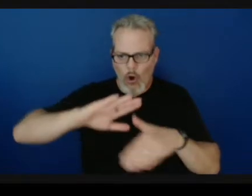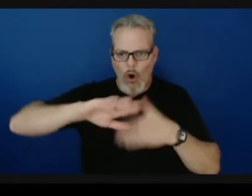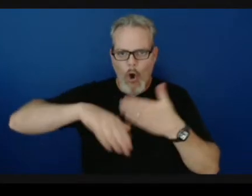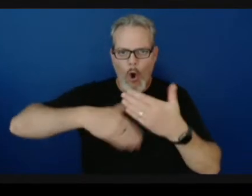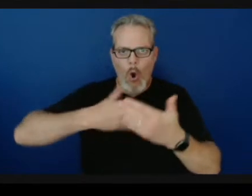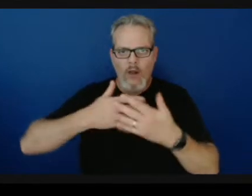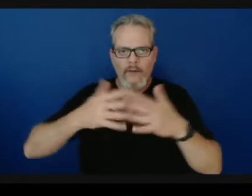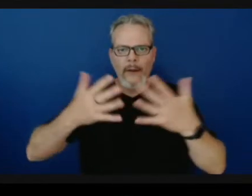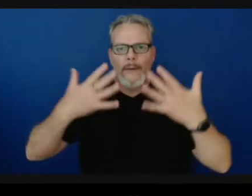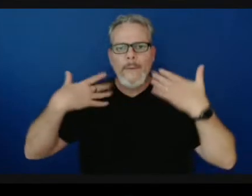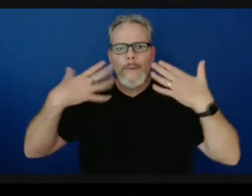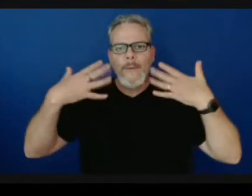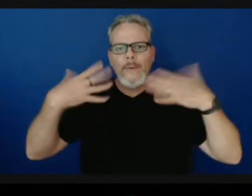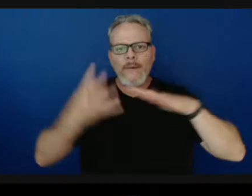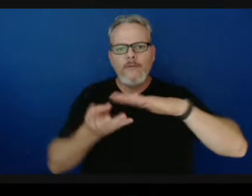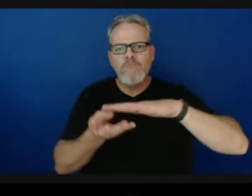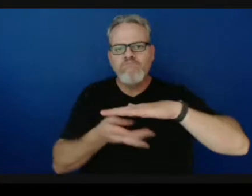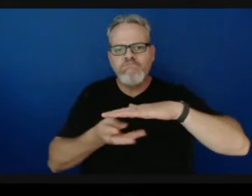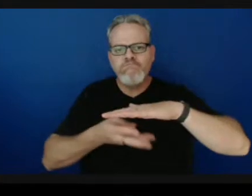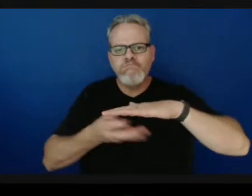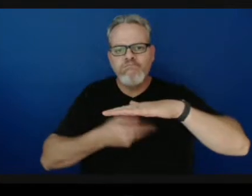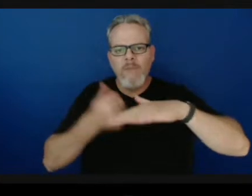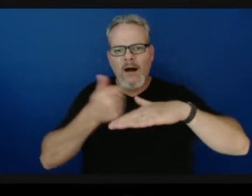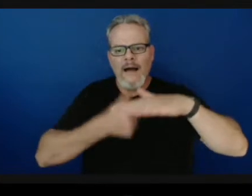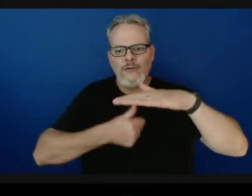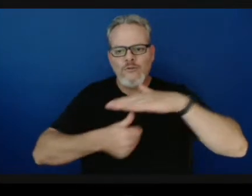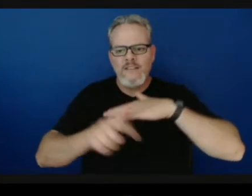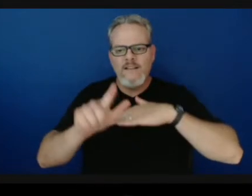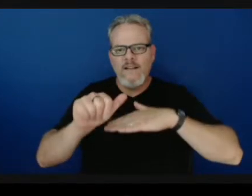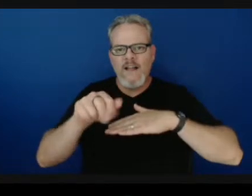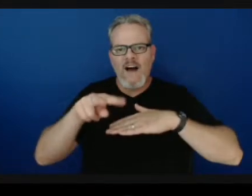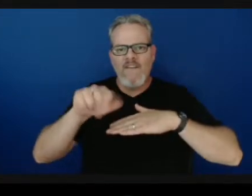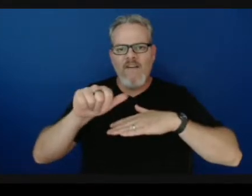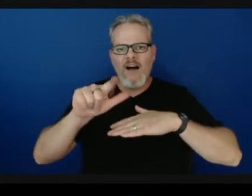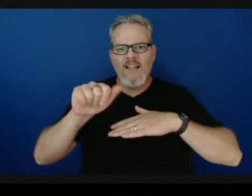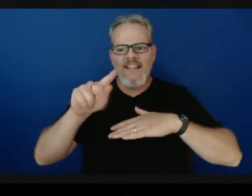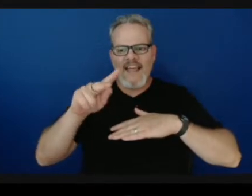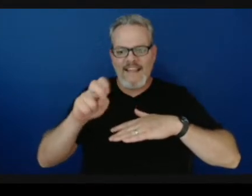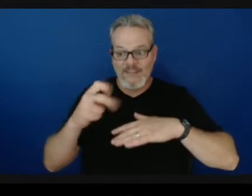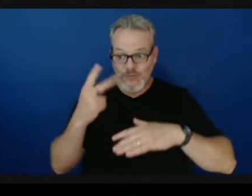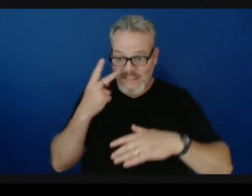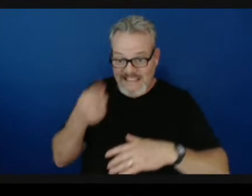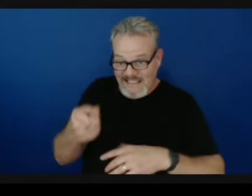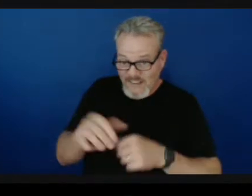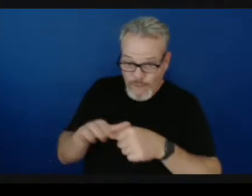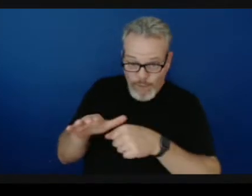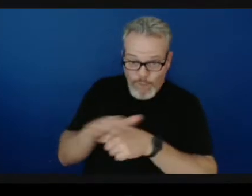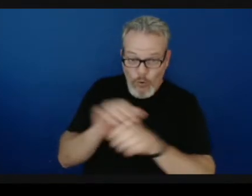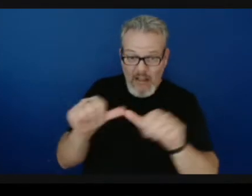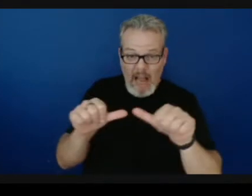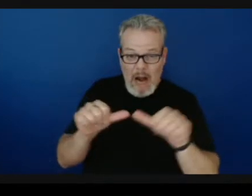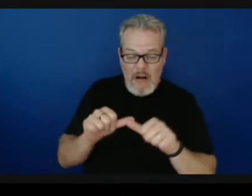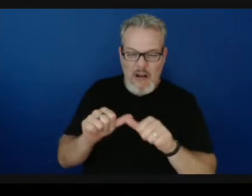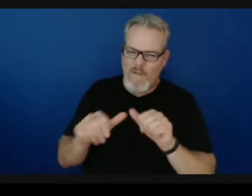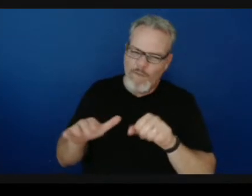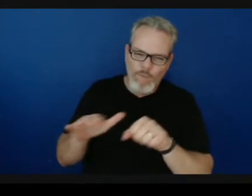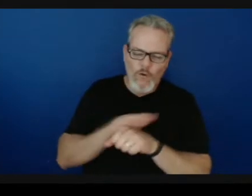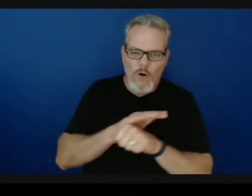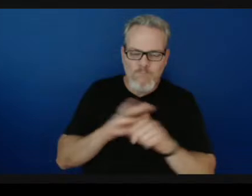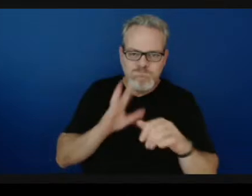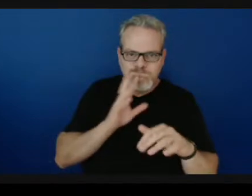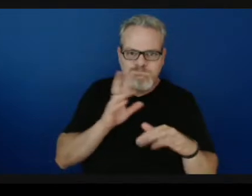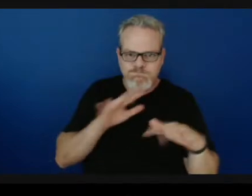and lava that's underneath this crusted over lava lake. And we saw this whole area flooded with lava as recently